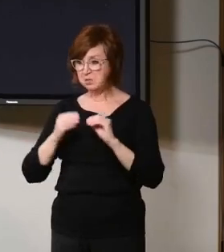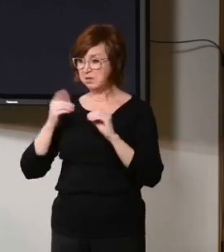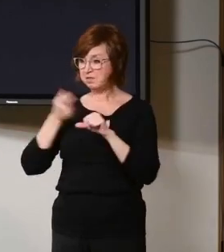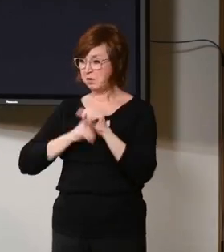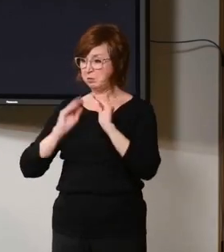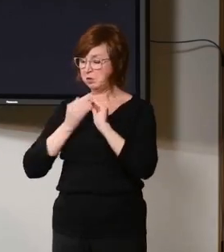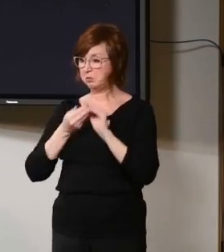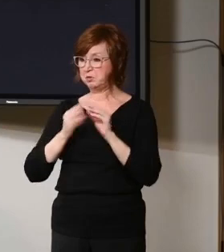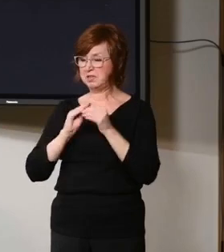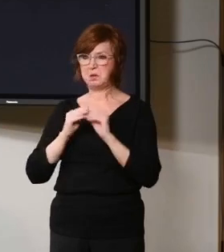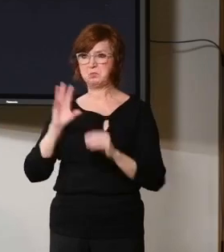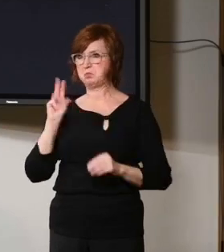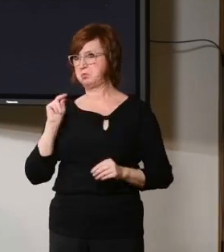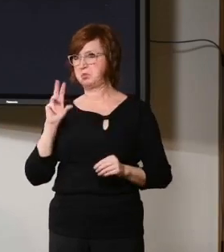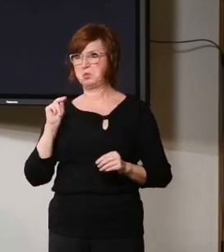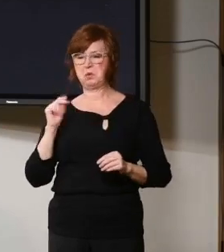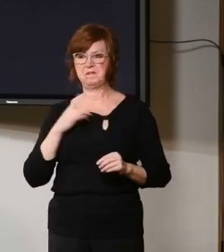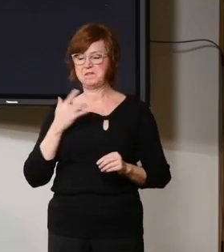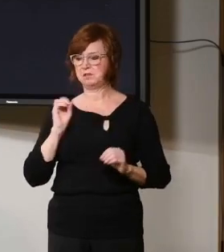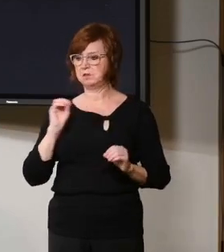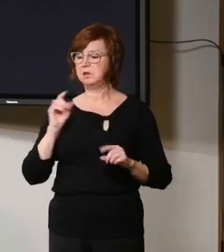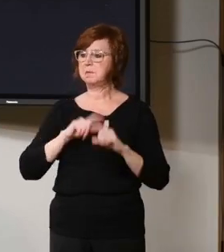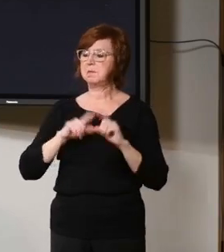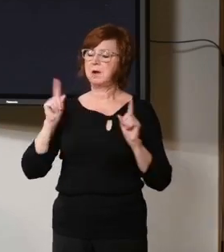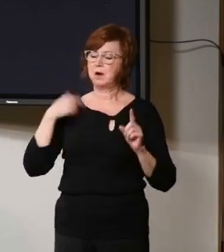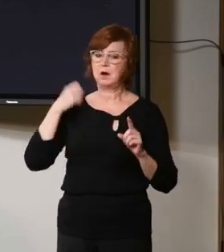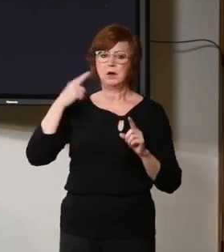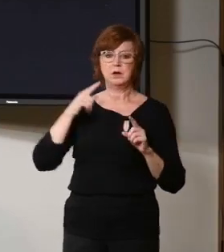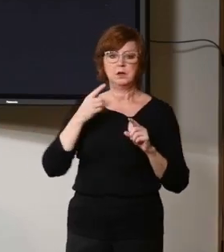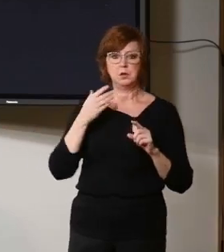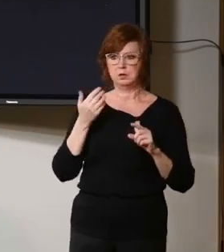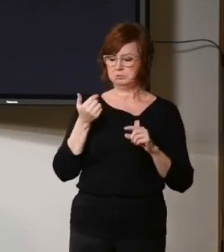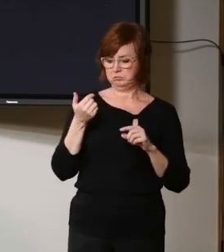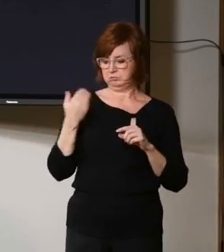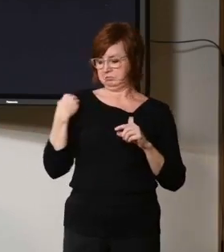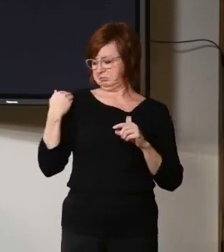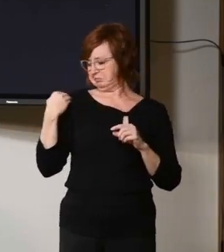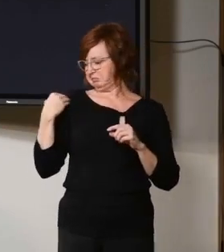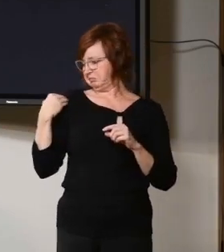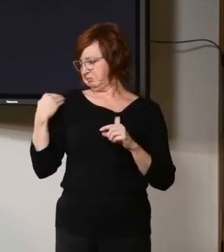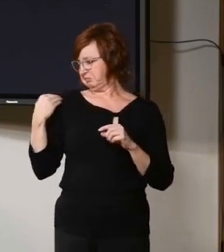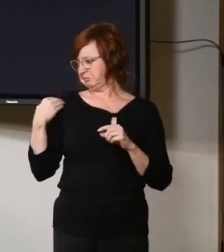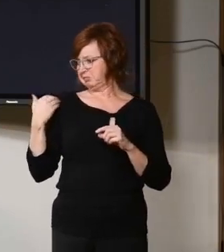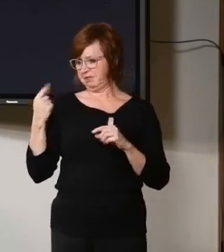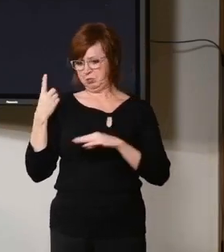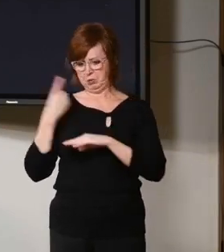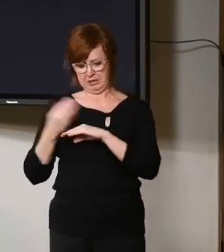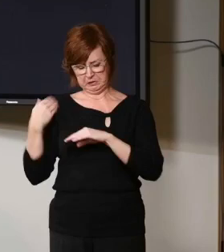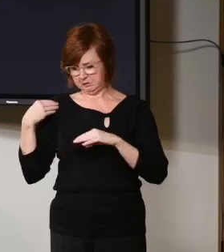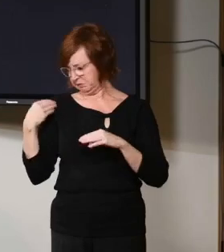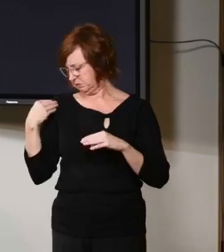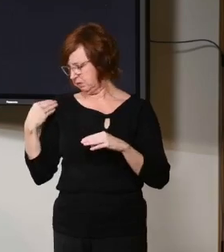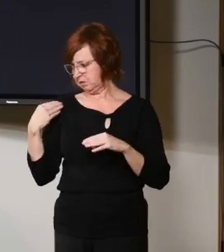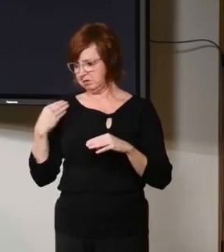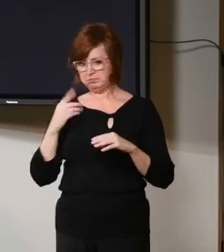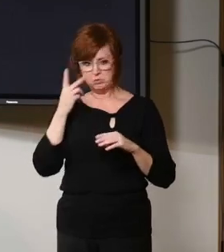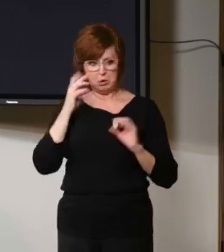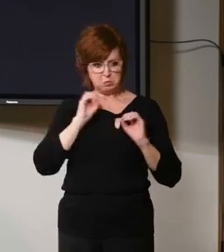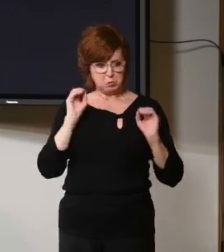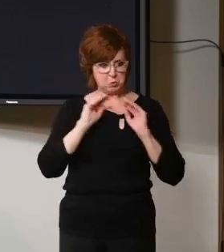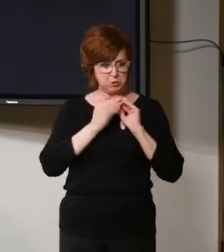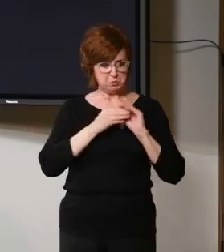said that, a few days ago when we first saw community transmission, we knew that we have reached a critical point, and